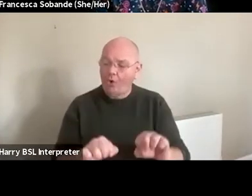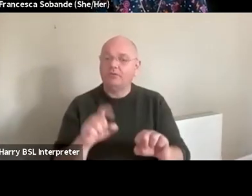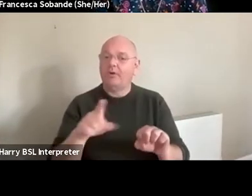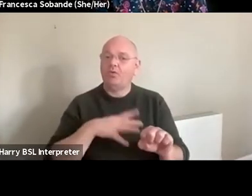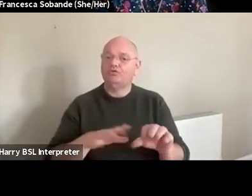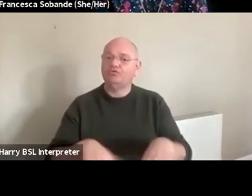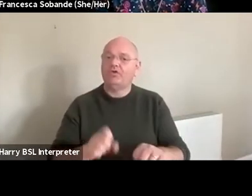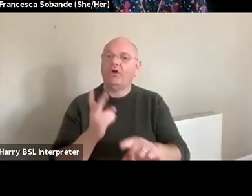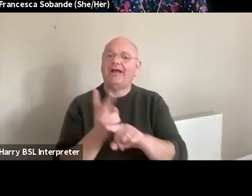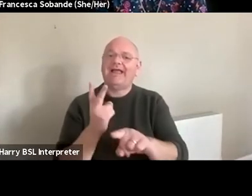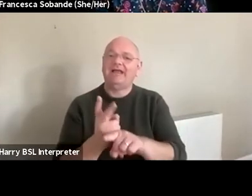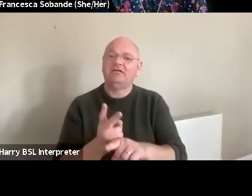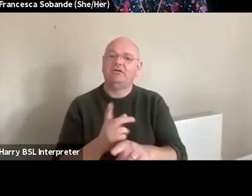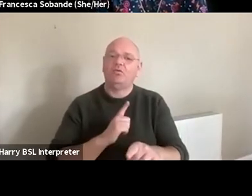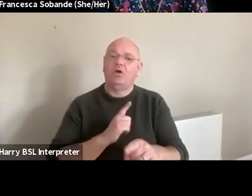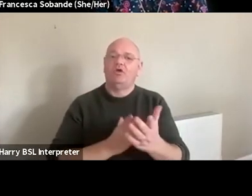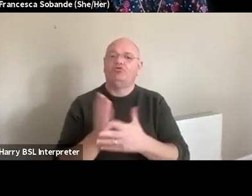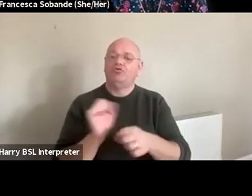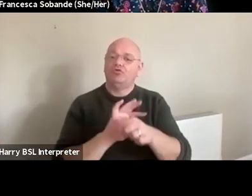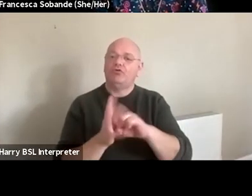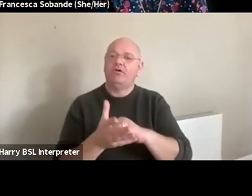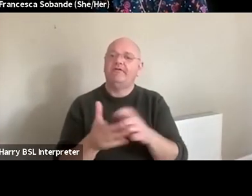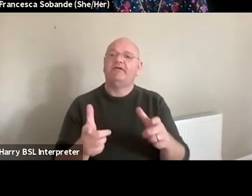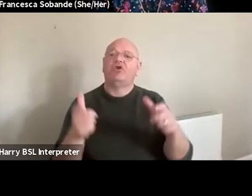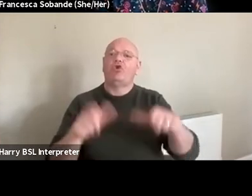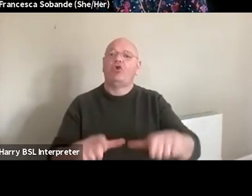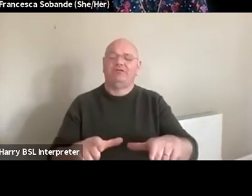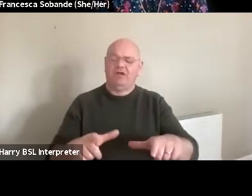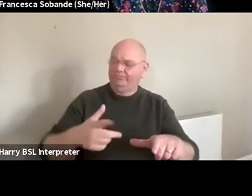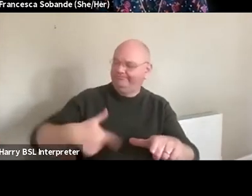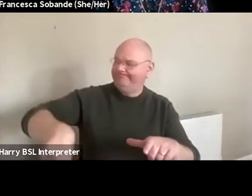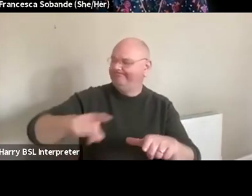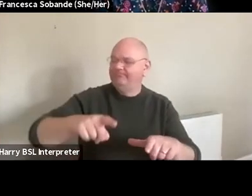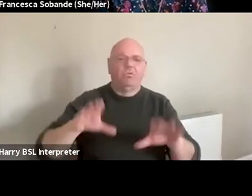with the lockdown, you know, things kind of paused. And